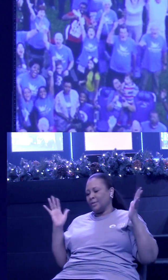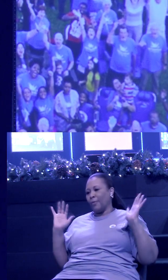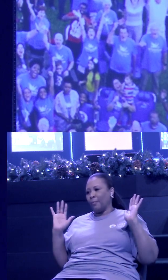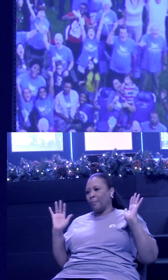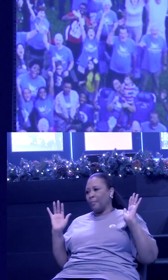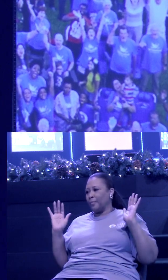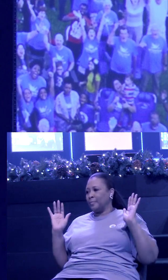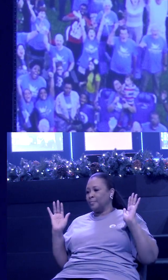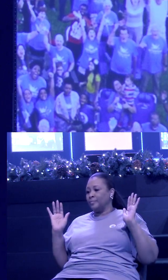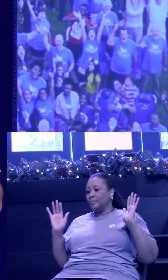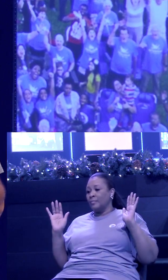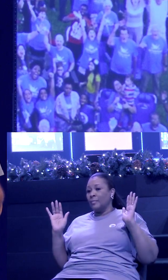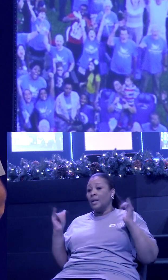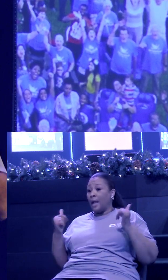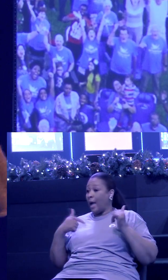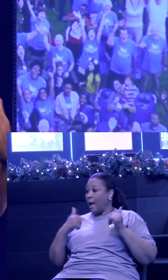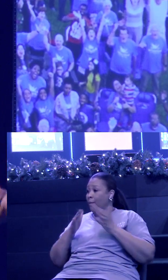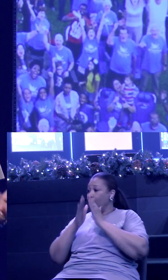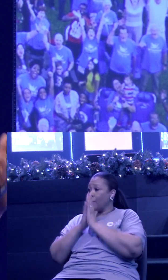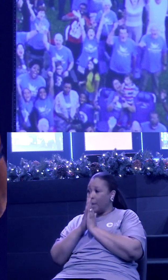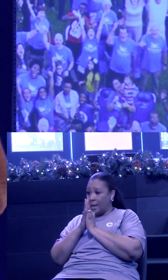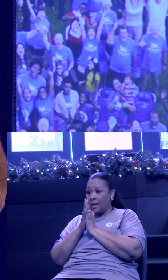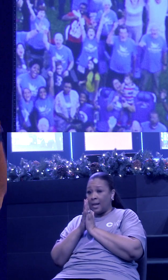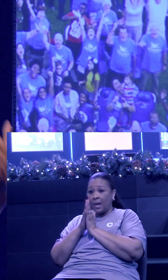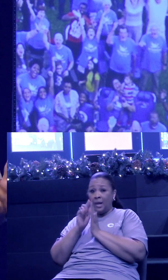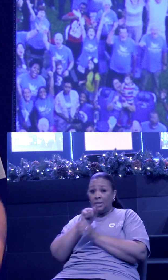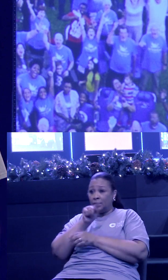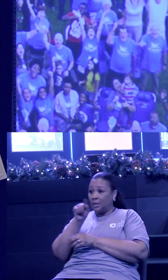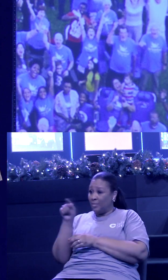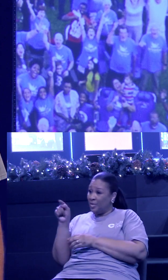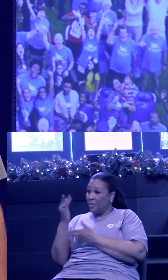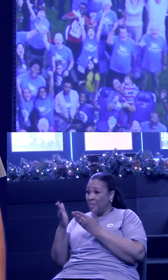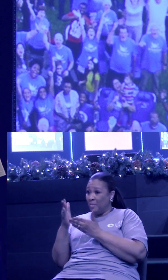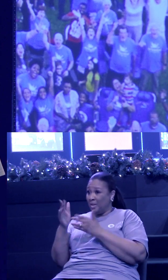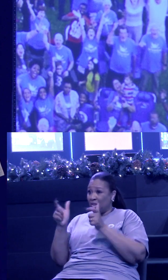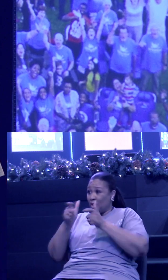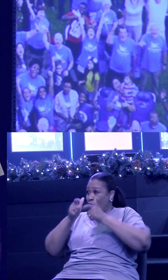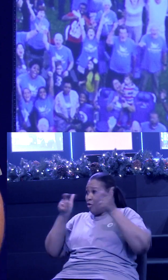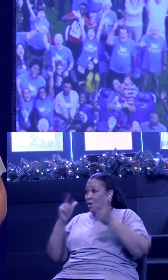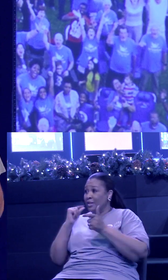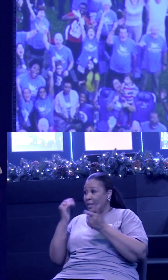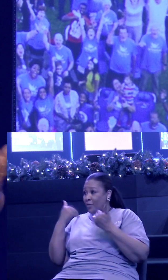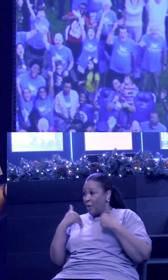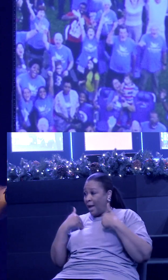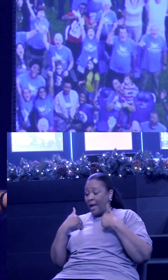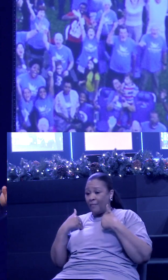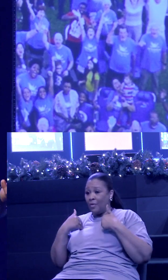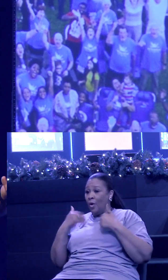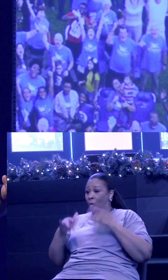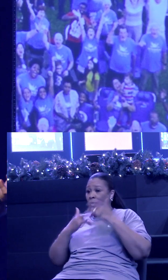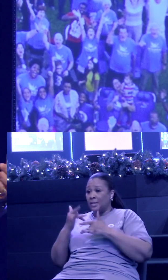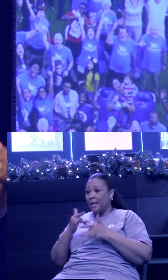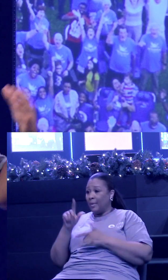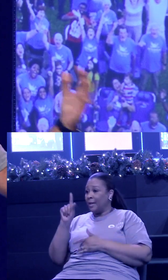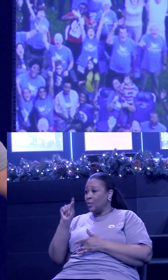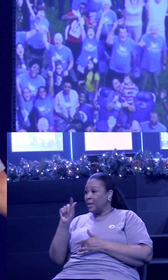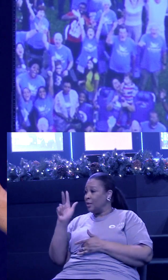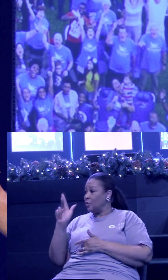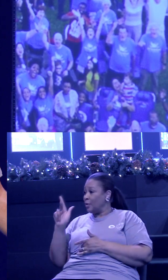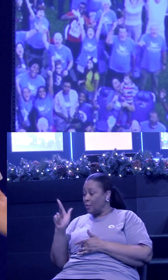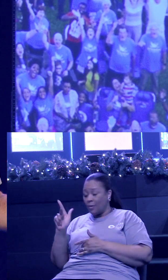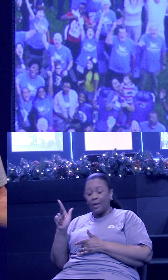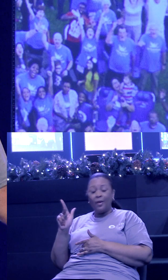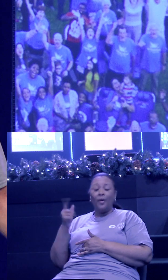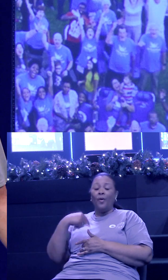our regular giving. And I'm praying that some of you, this may be your largest gift this year. We're so excited about 2023. We're